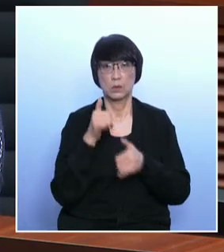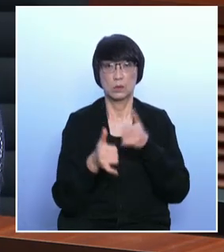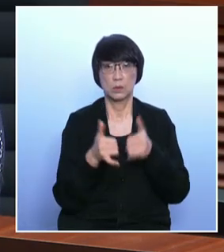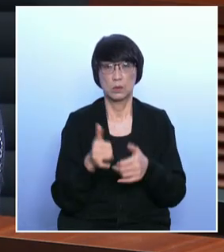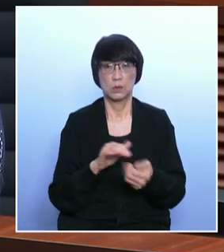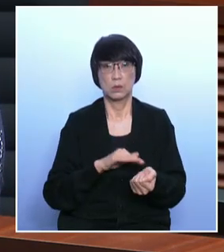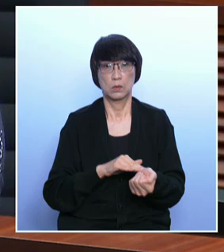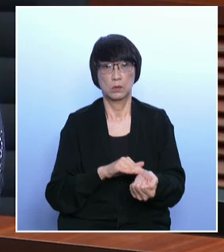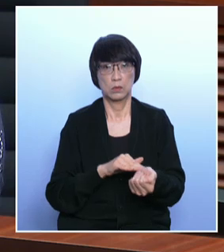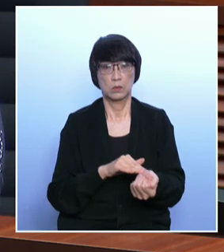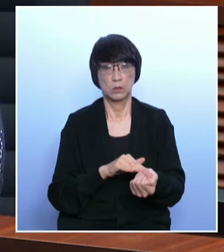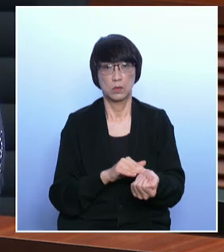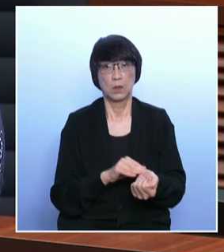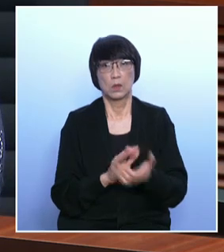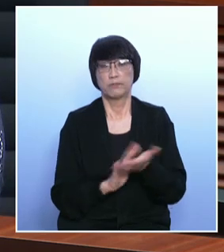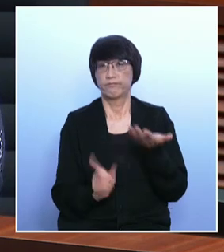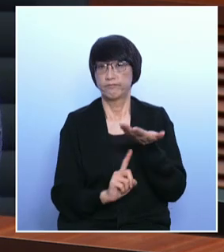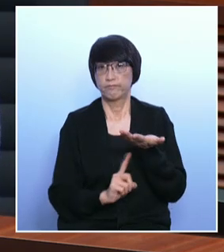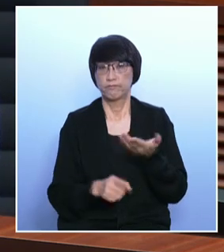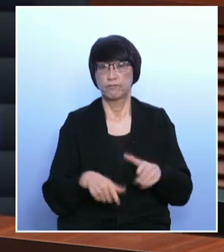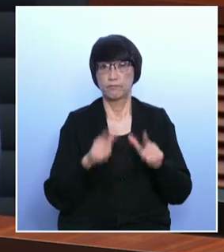CM is popular in the public.